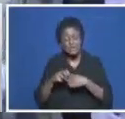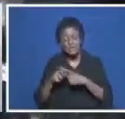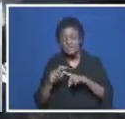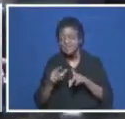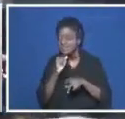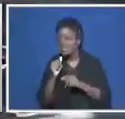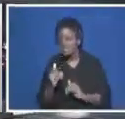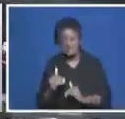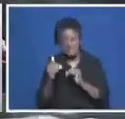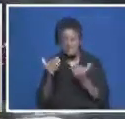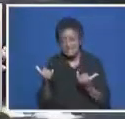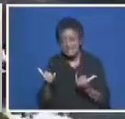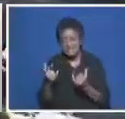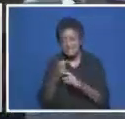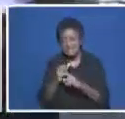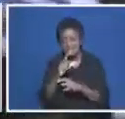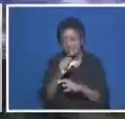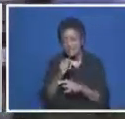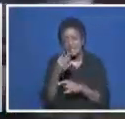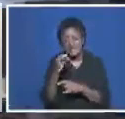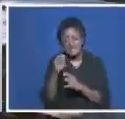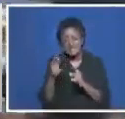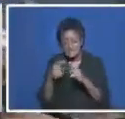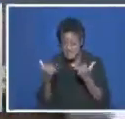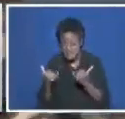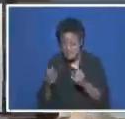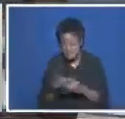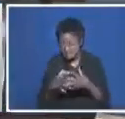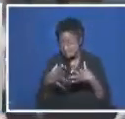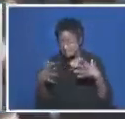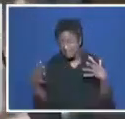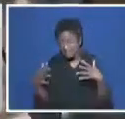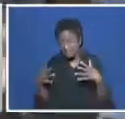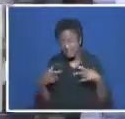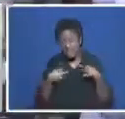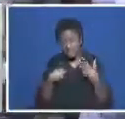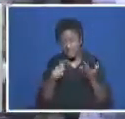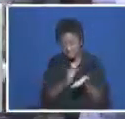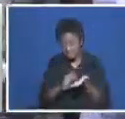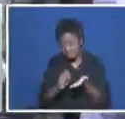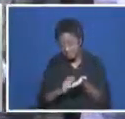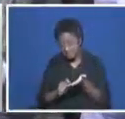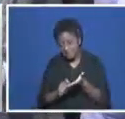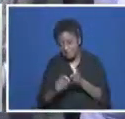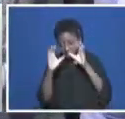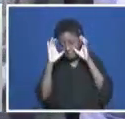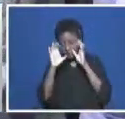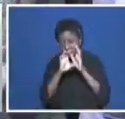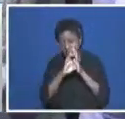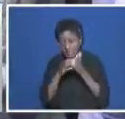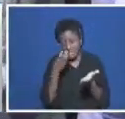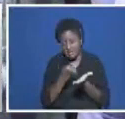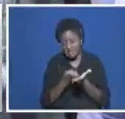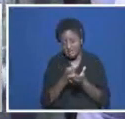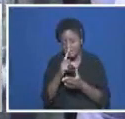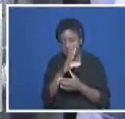this present, it has exploded. We have documented photographic evidence of 168